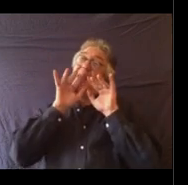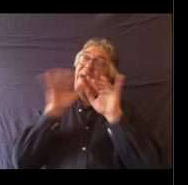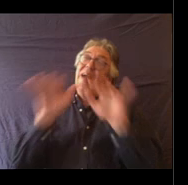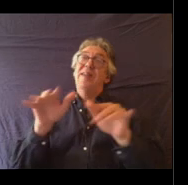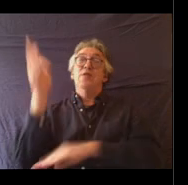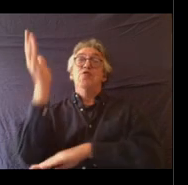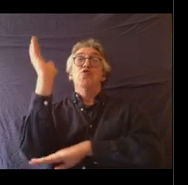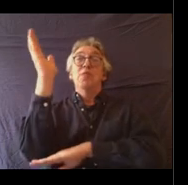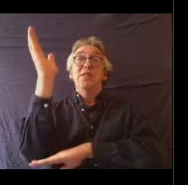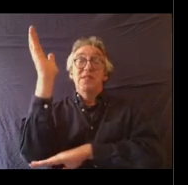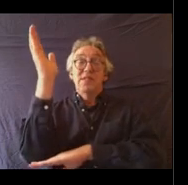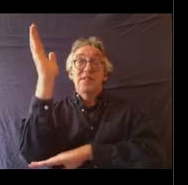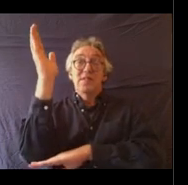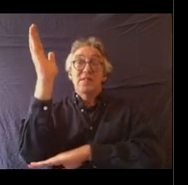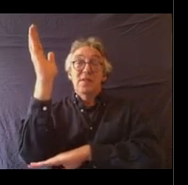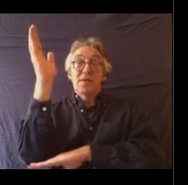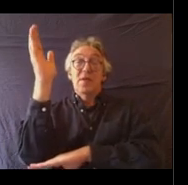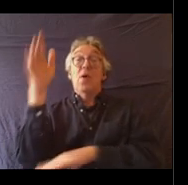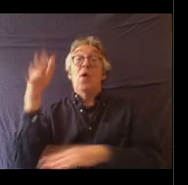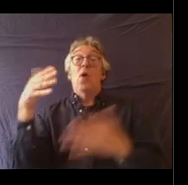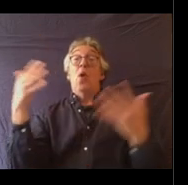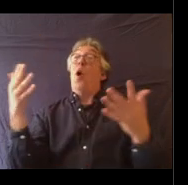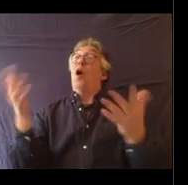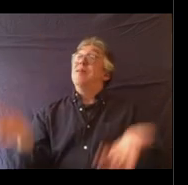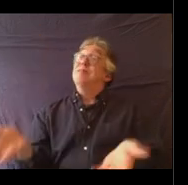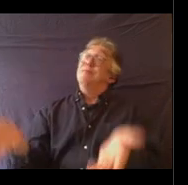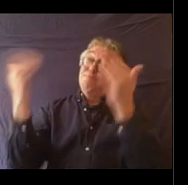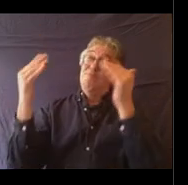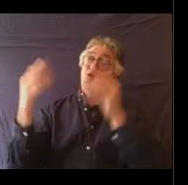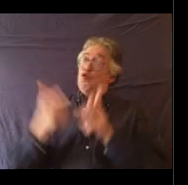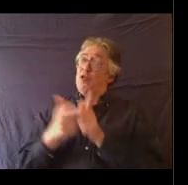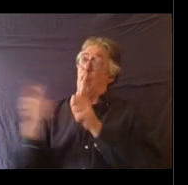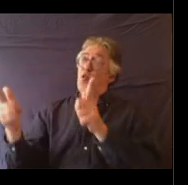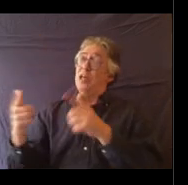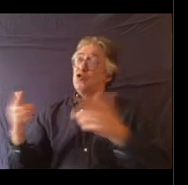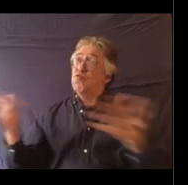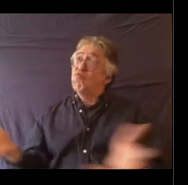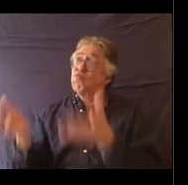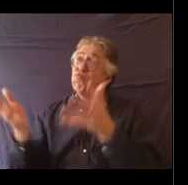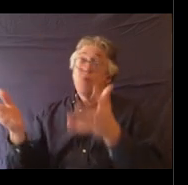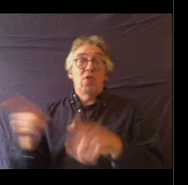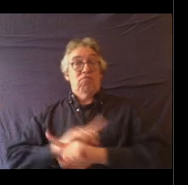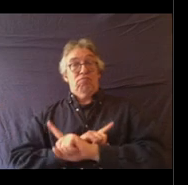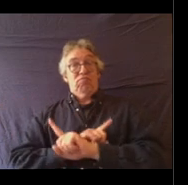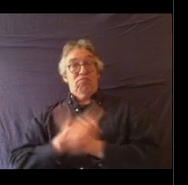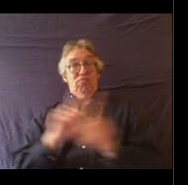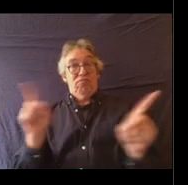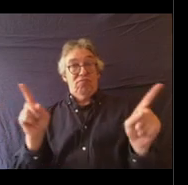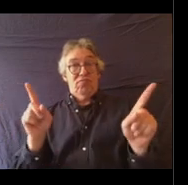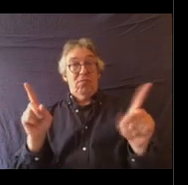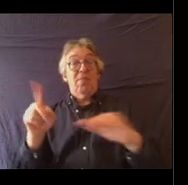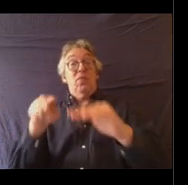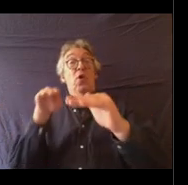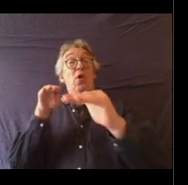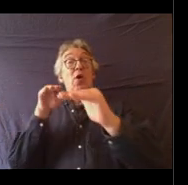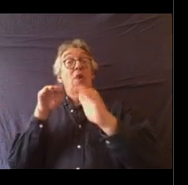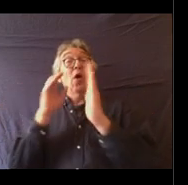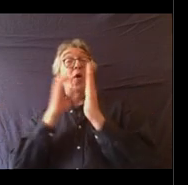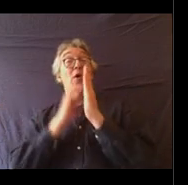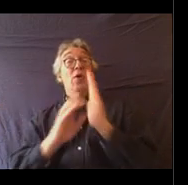provocation to commit terrorist offenses. It reinforces provisions on accessibility. This is Article 7. I